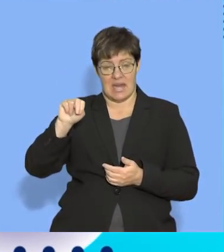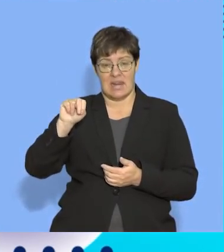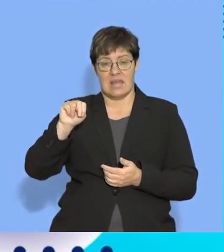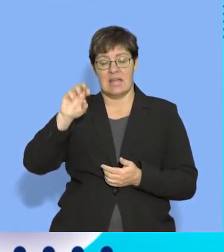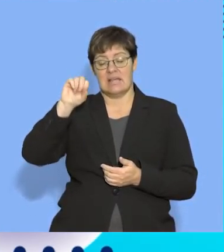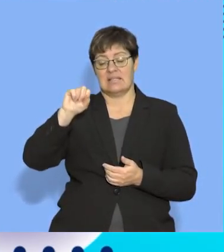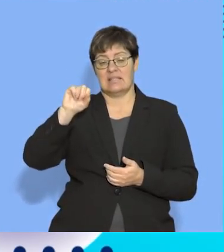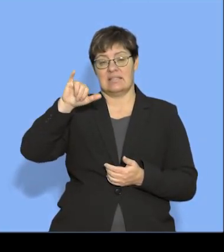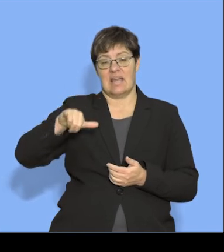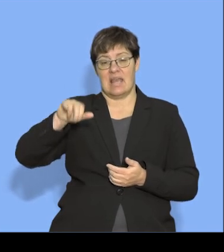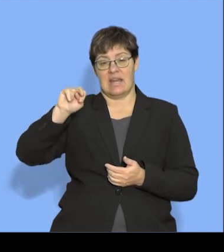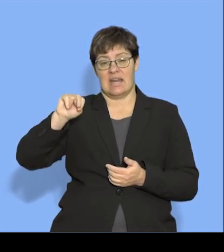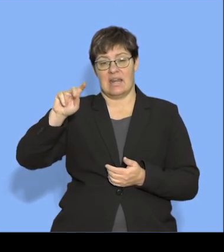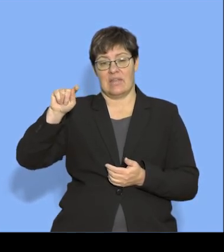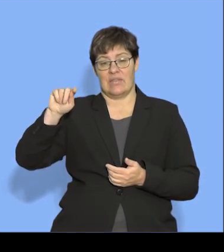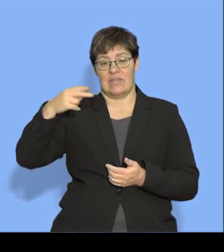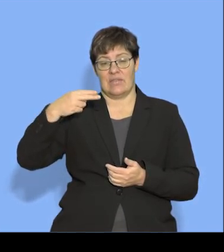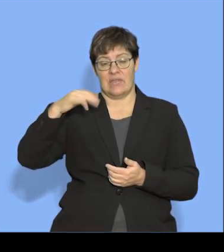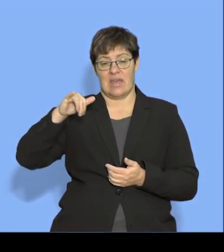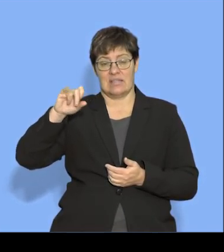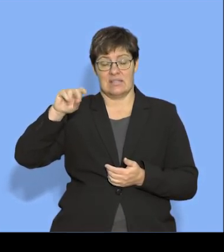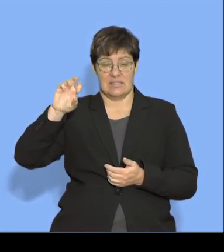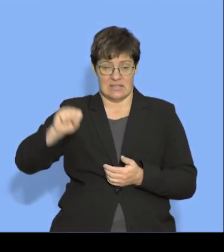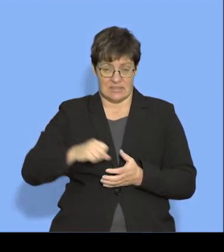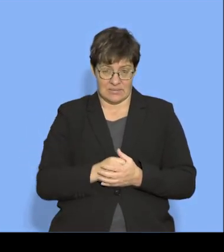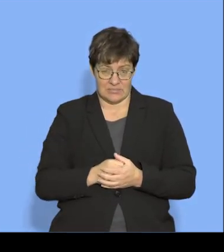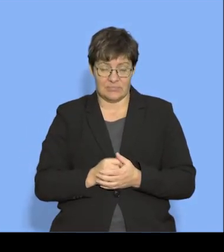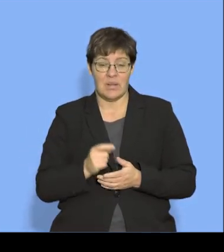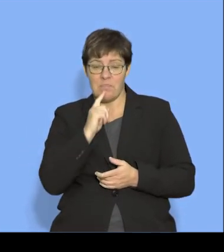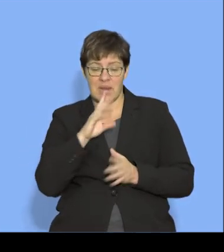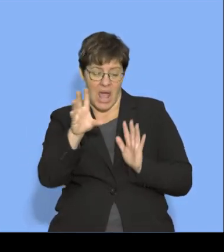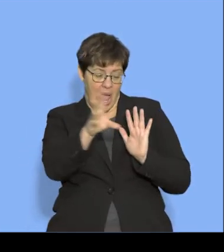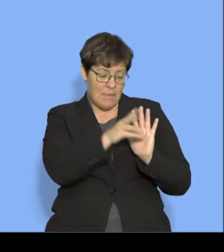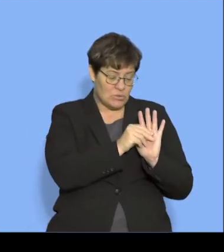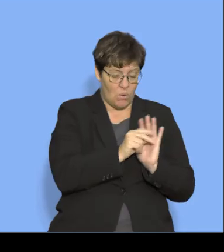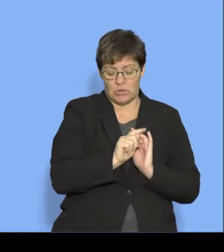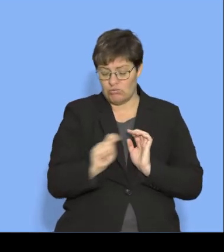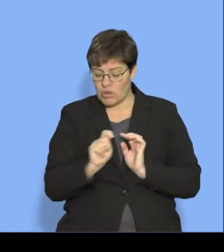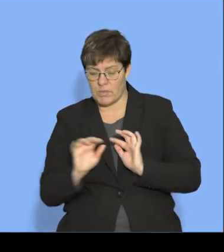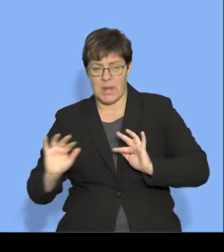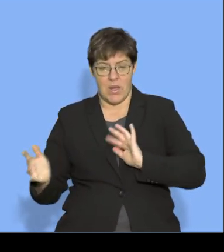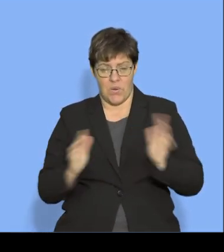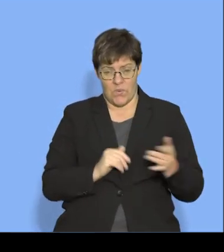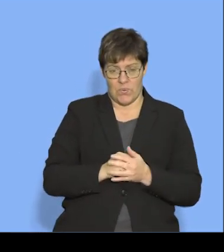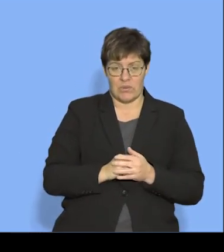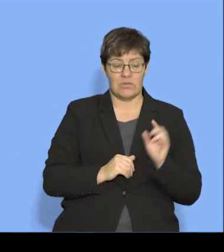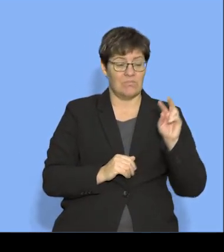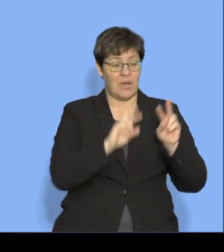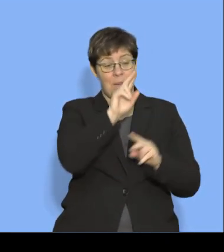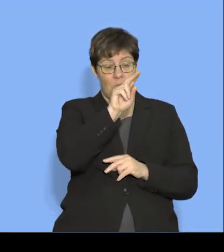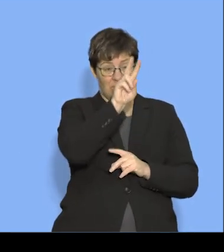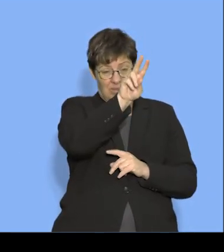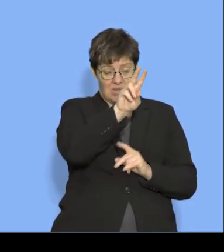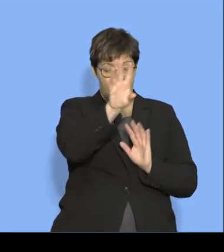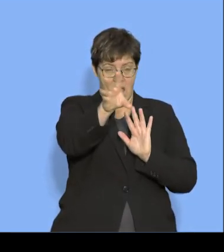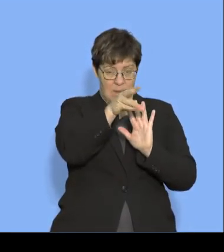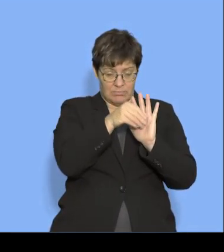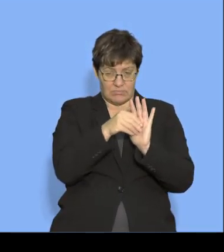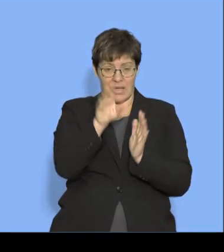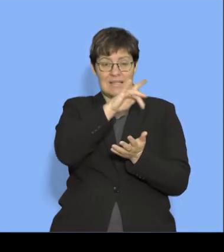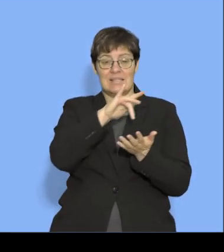are important in terms of understanding how these are absorbed and then transported. So your amino acids and glucose are